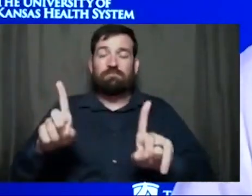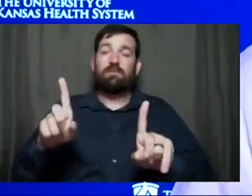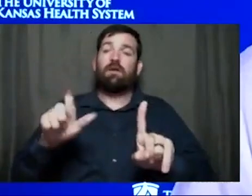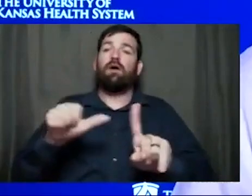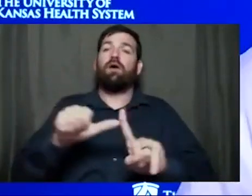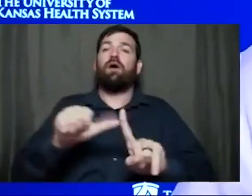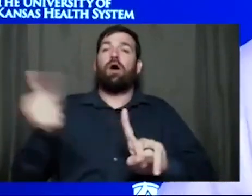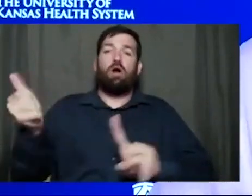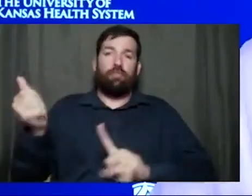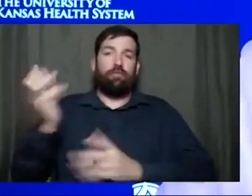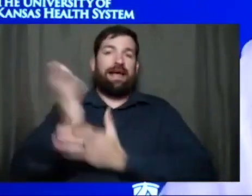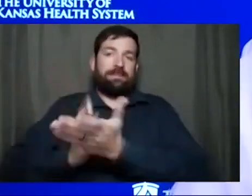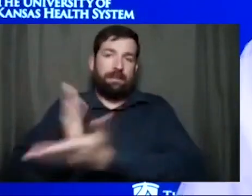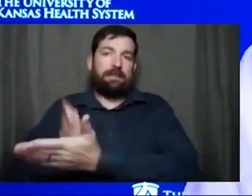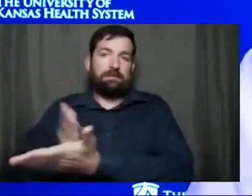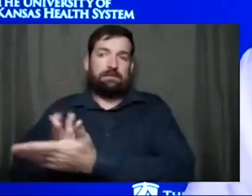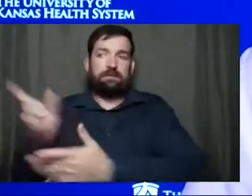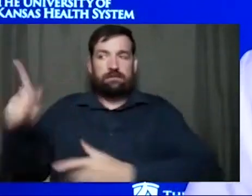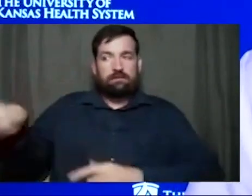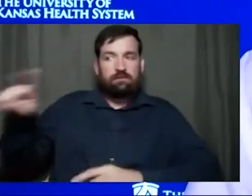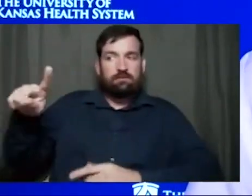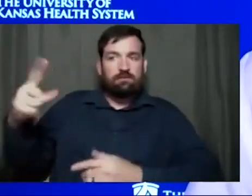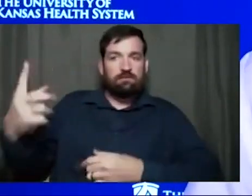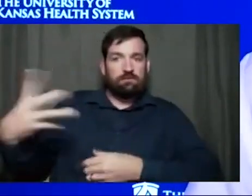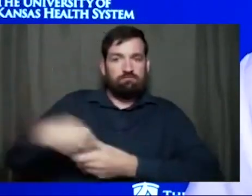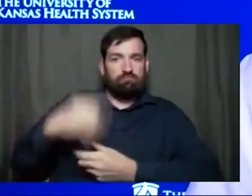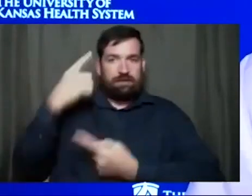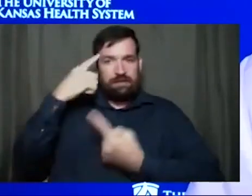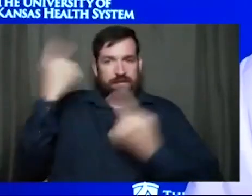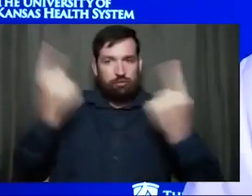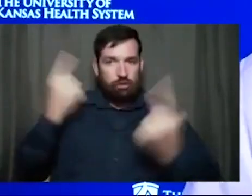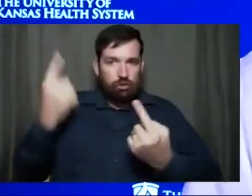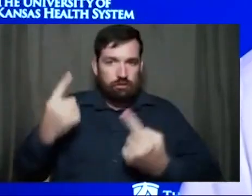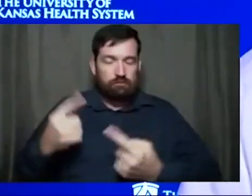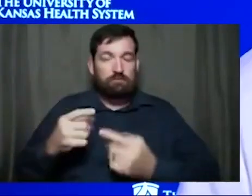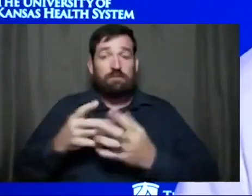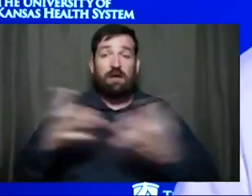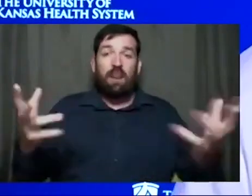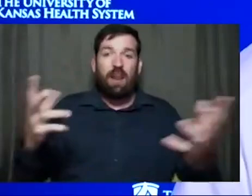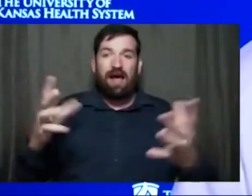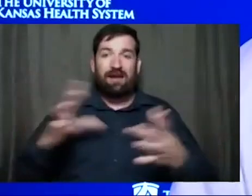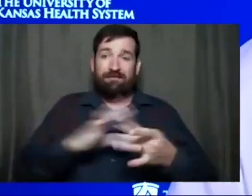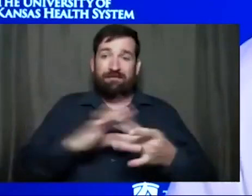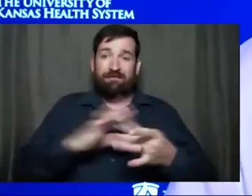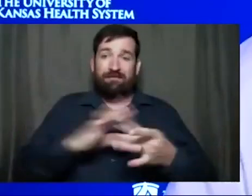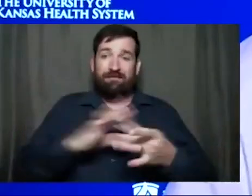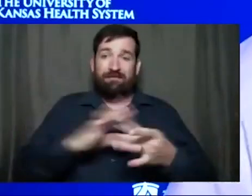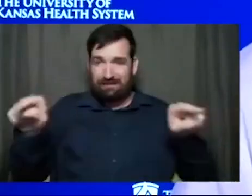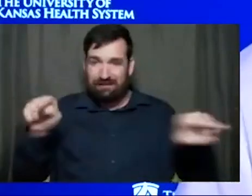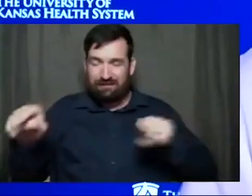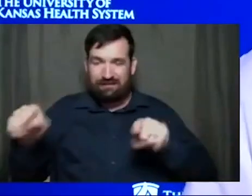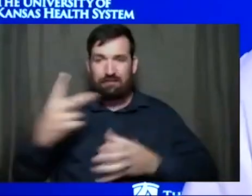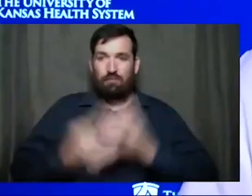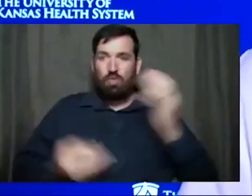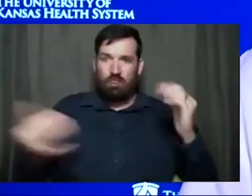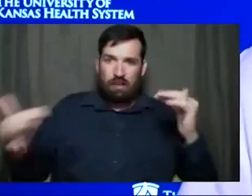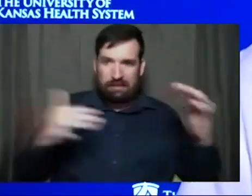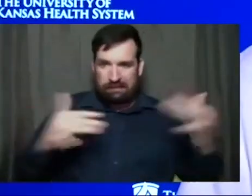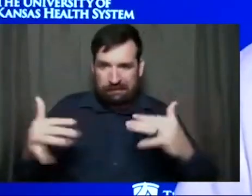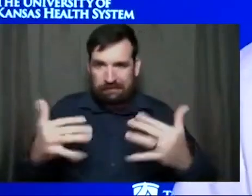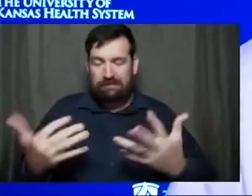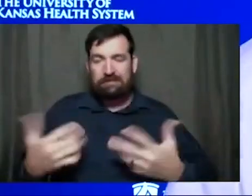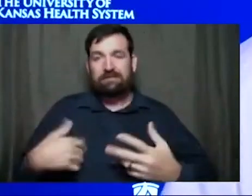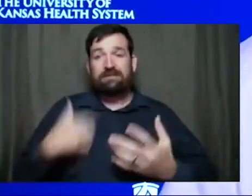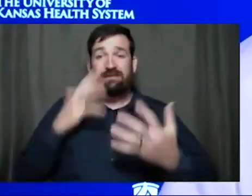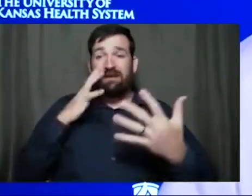the leaders do take into account. There are a lot of voices on each side, and so I think it is very difficult. And unfortunately, then now